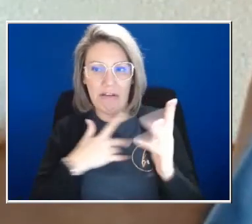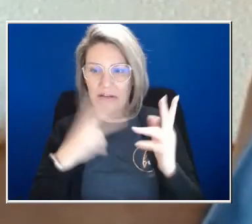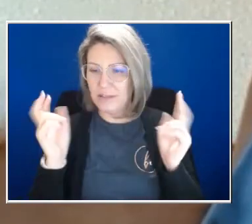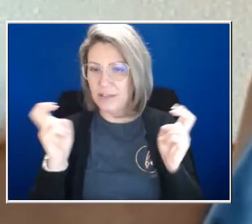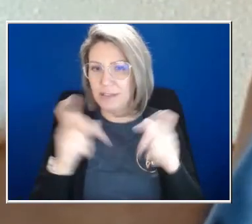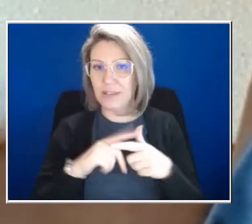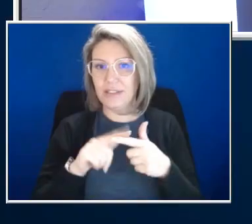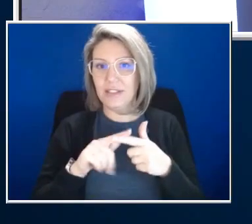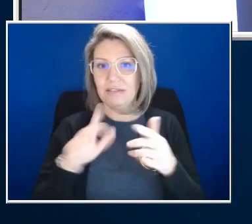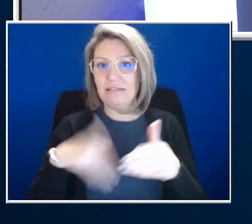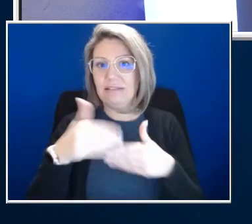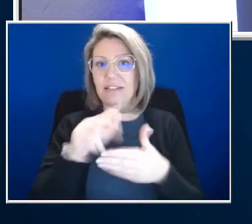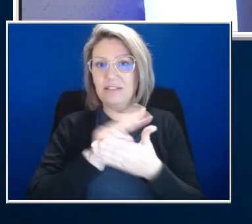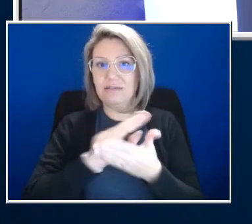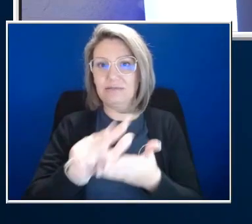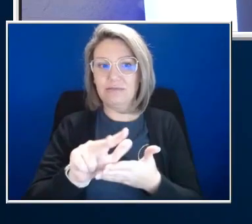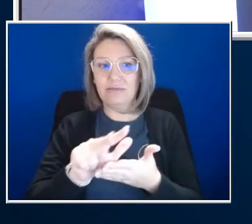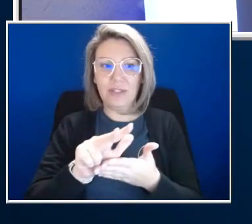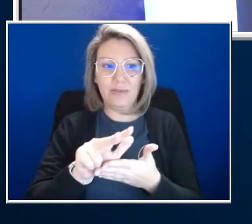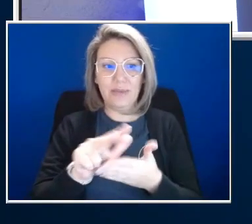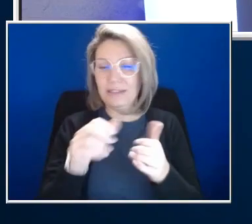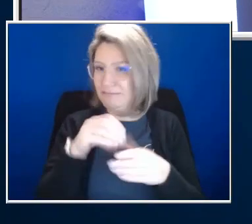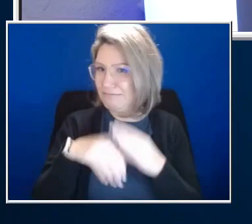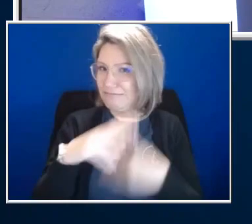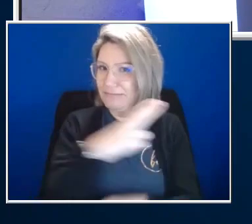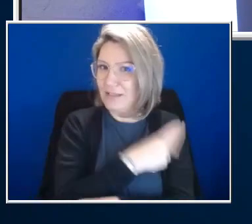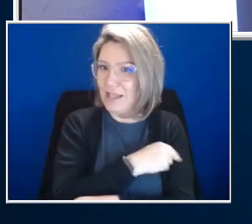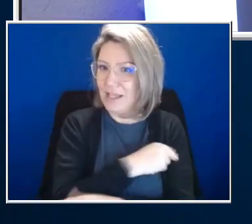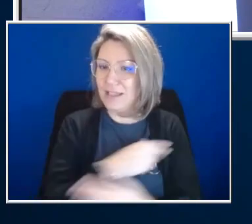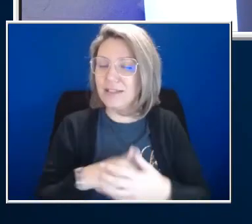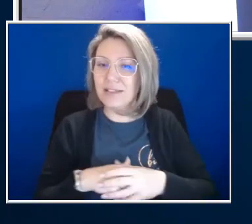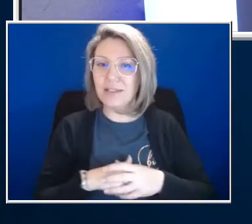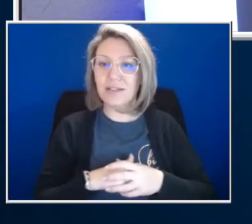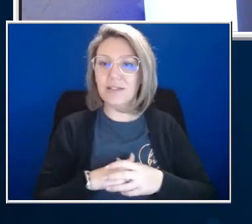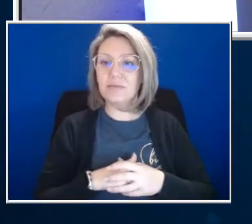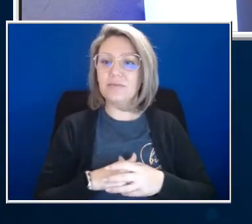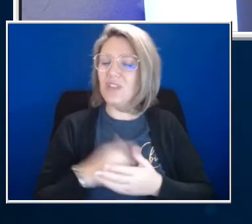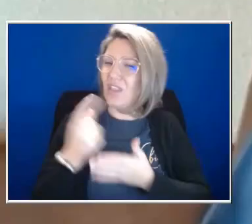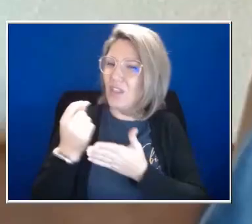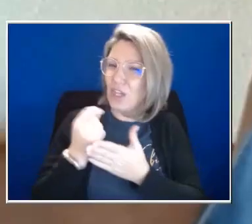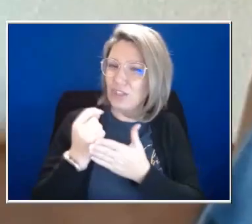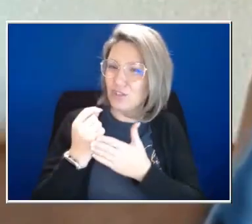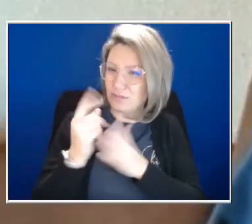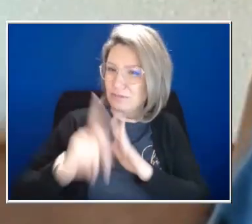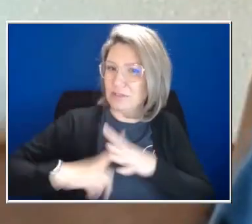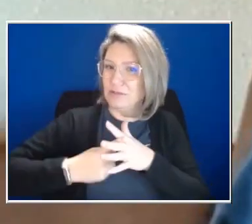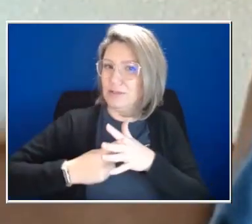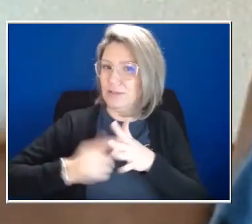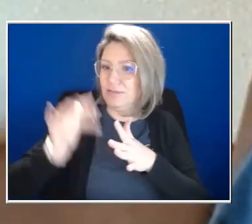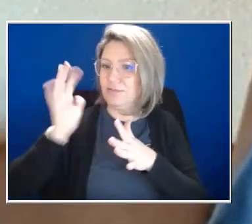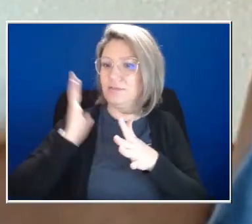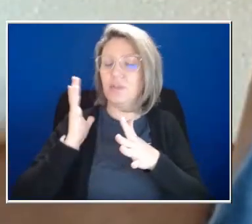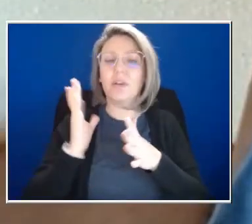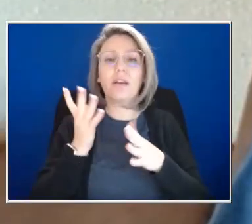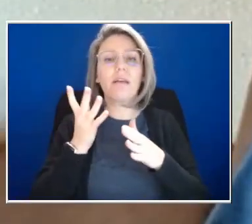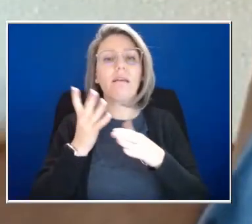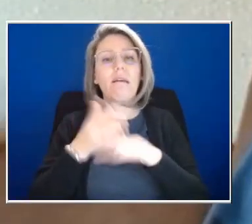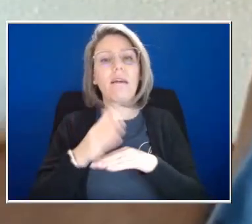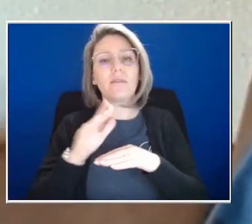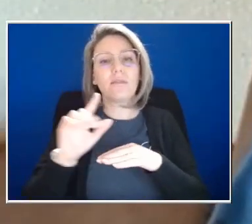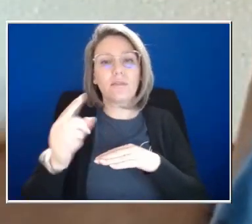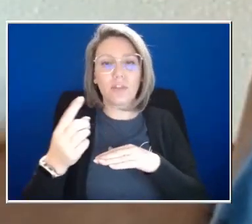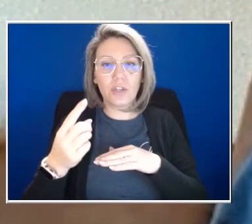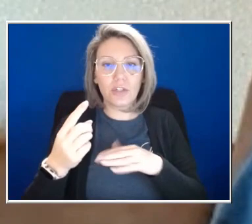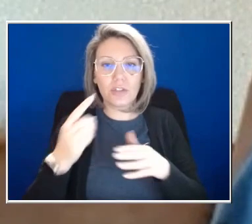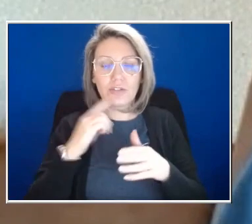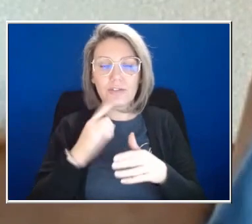hospital. So what was the treatment like? Go ahead. The treatment initially, after they did their first initial